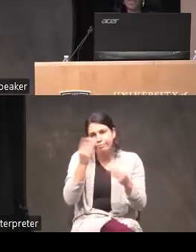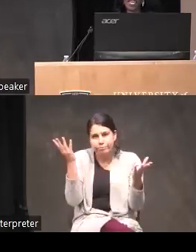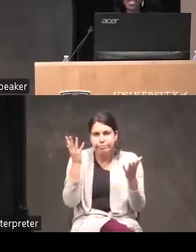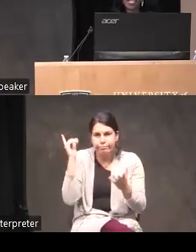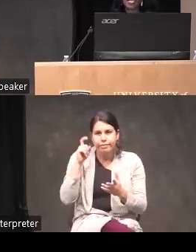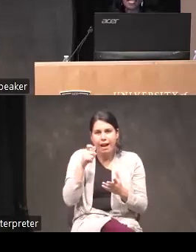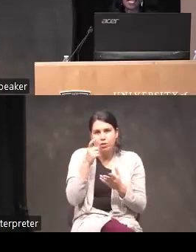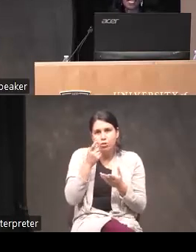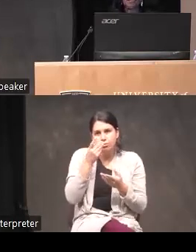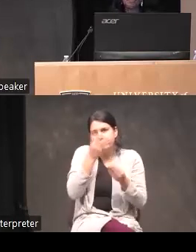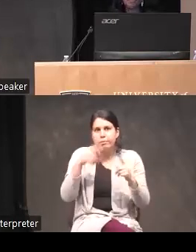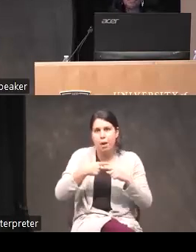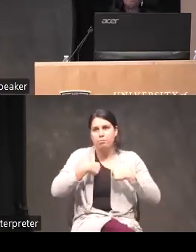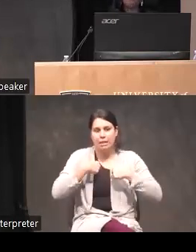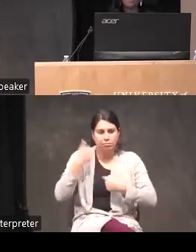made are made.